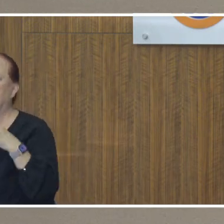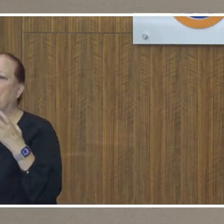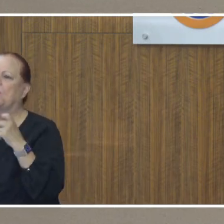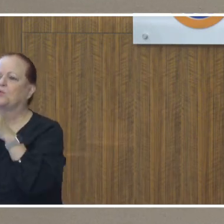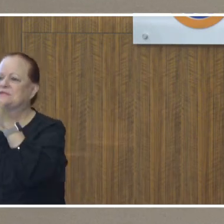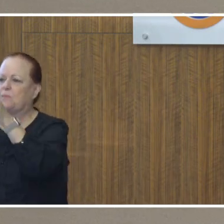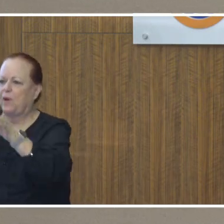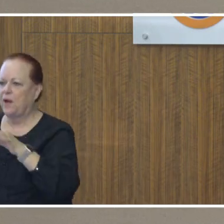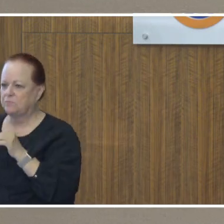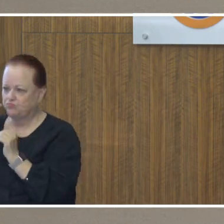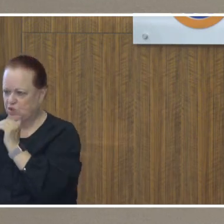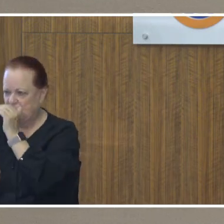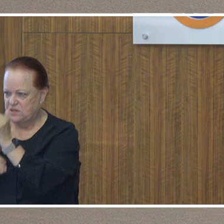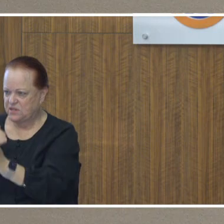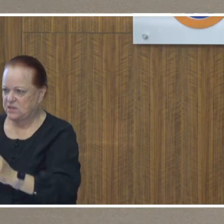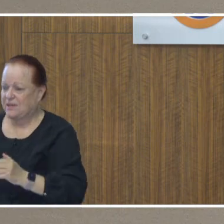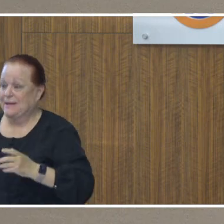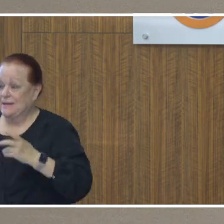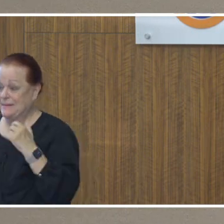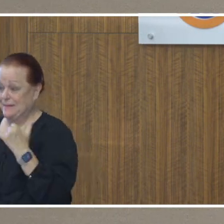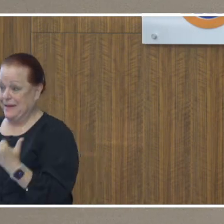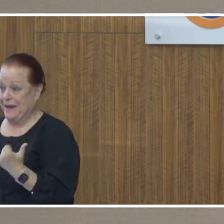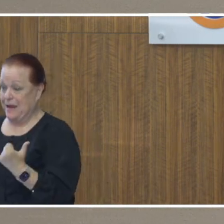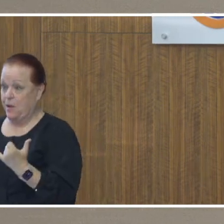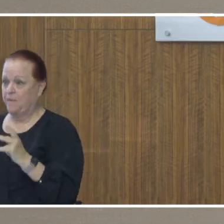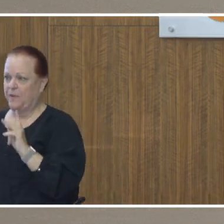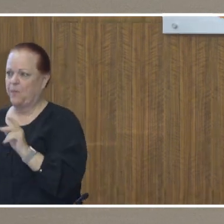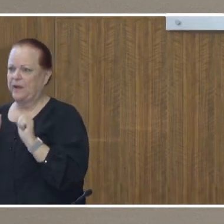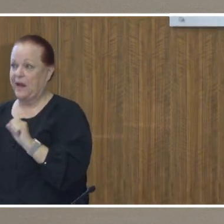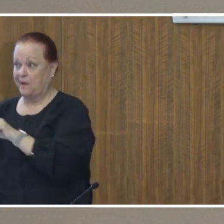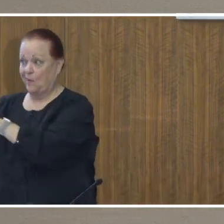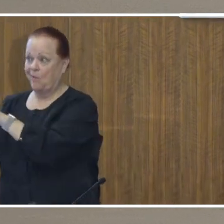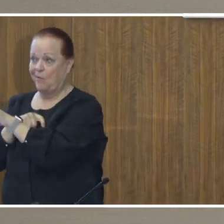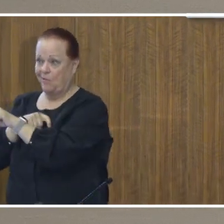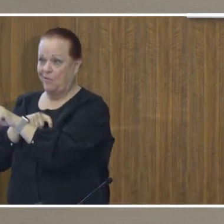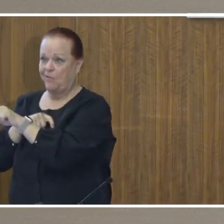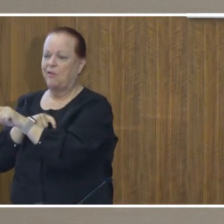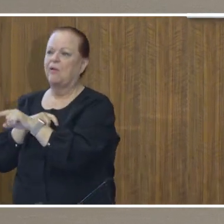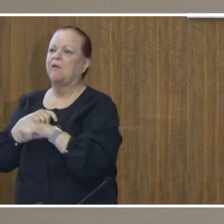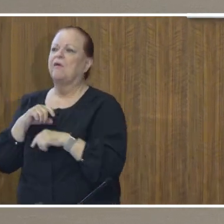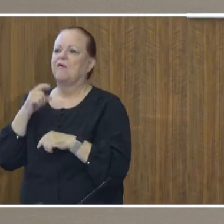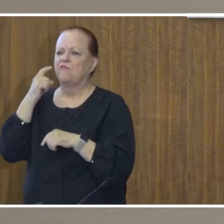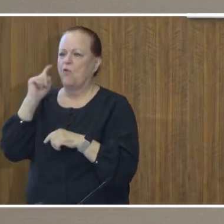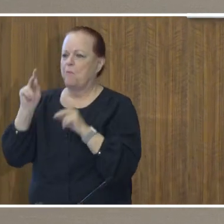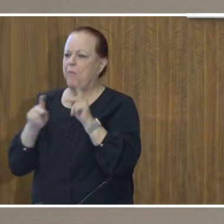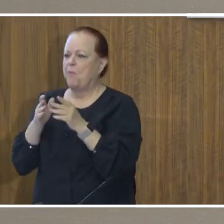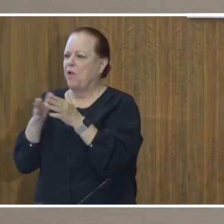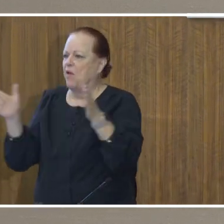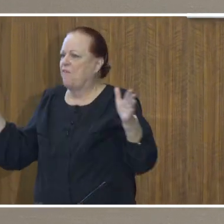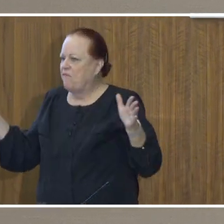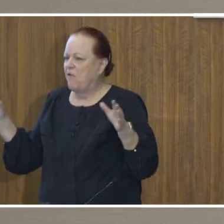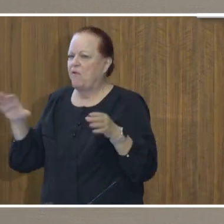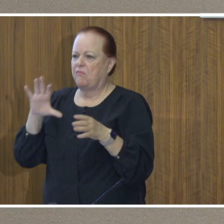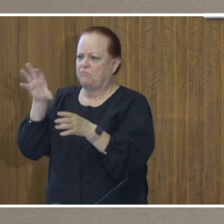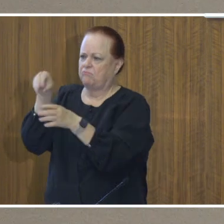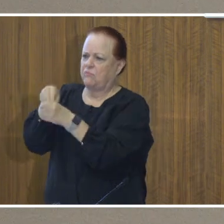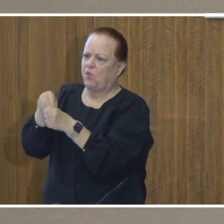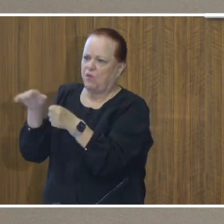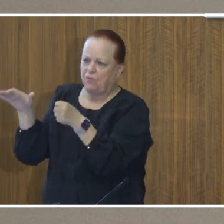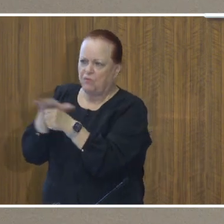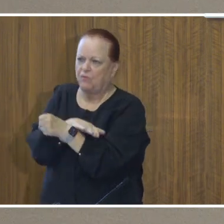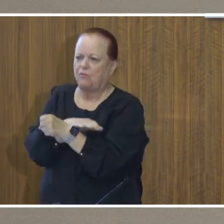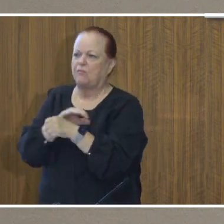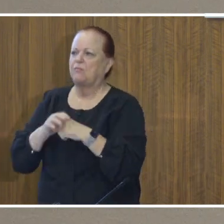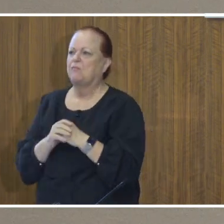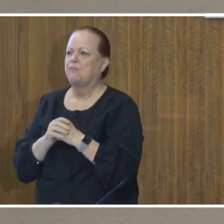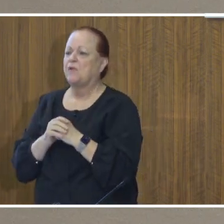about the present time, which is folks that can call in, but this is for public involvement in total throughout the entire redistricting process. So